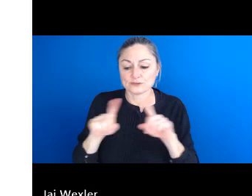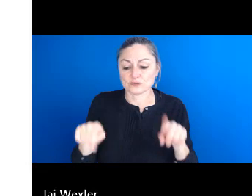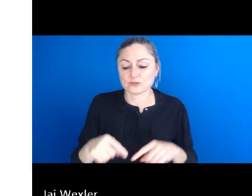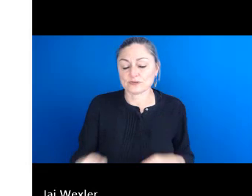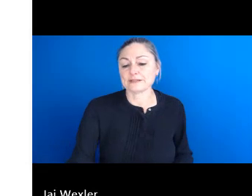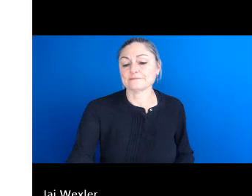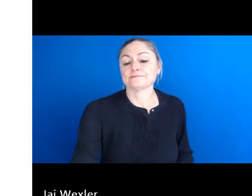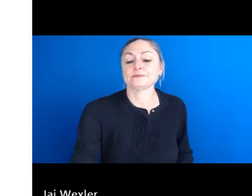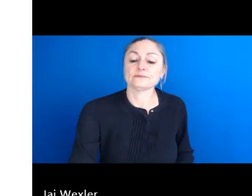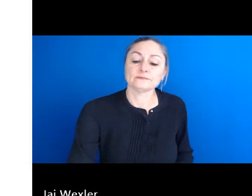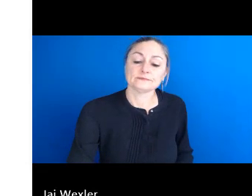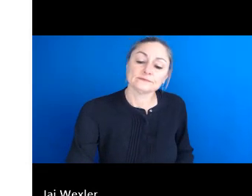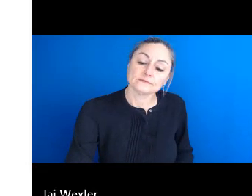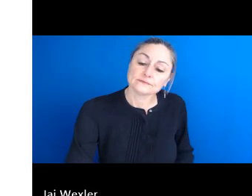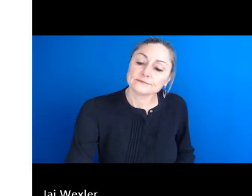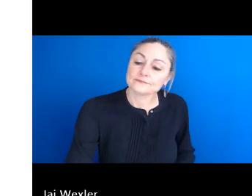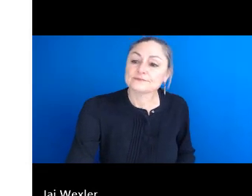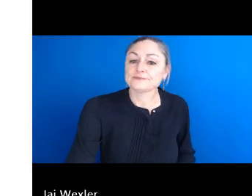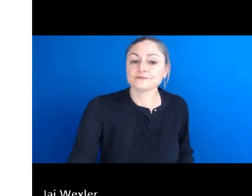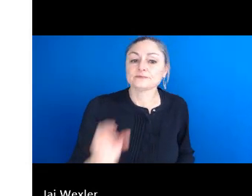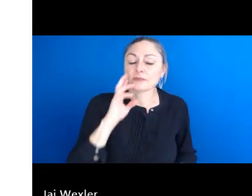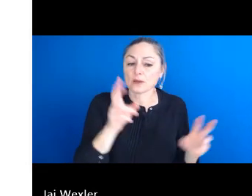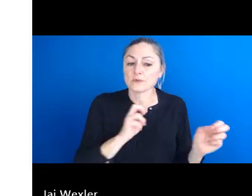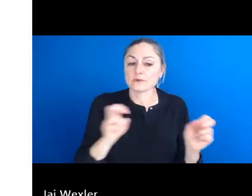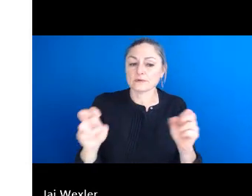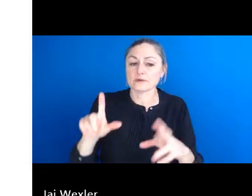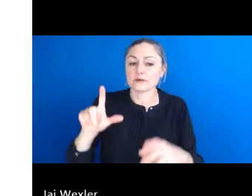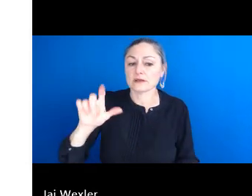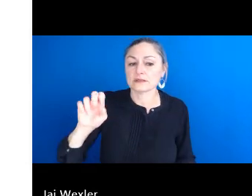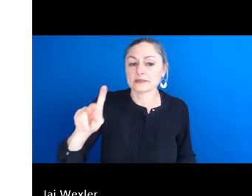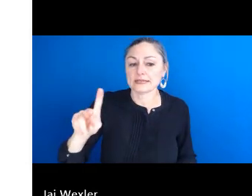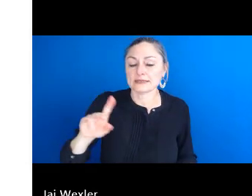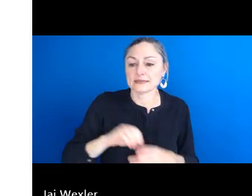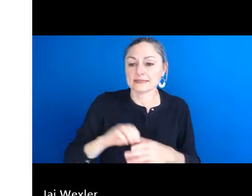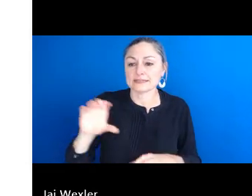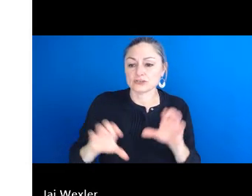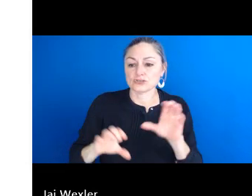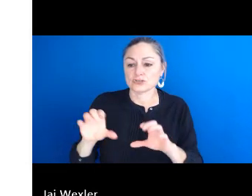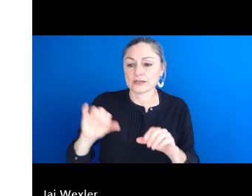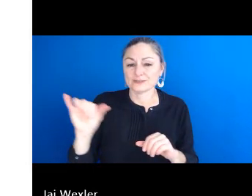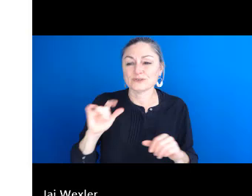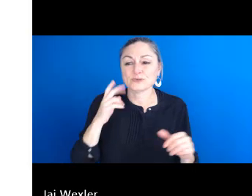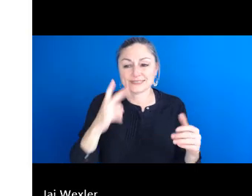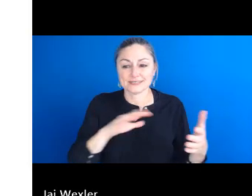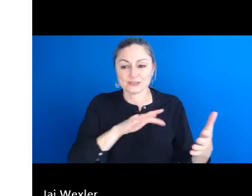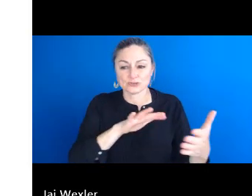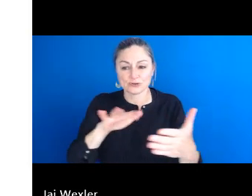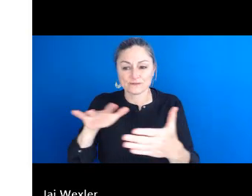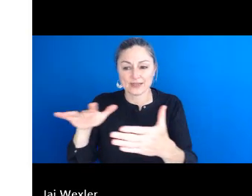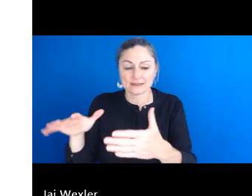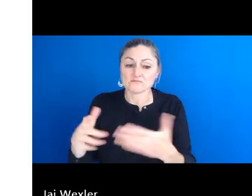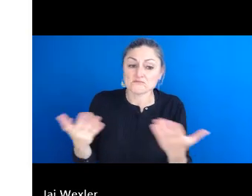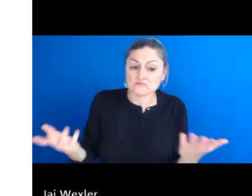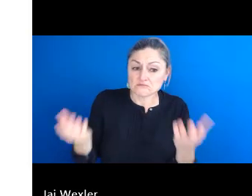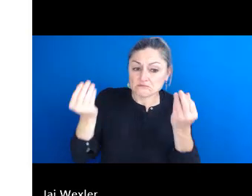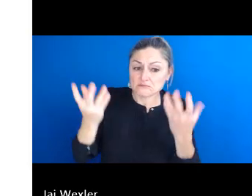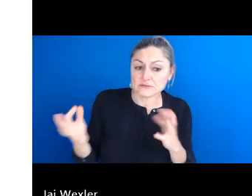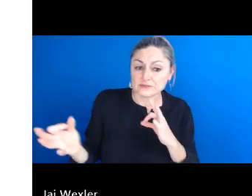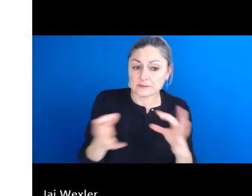going to put a link in the chat as well. That'll take you to a survey. So you can let us know what you thought about